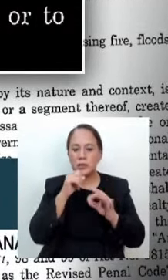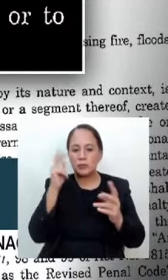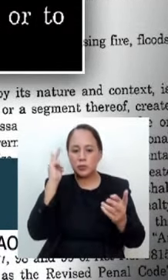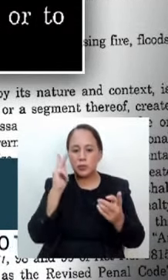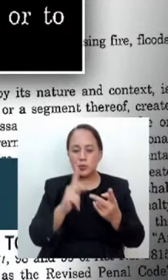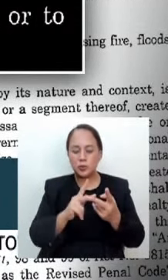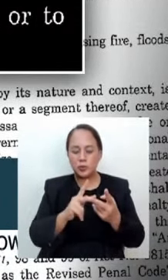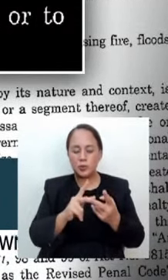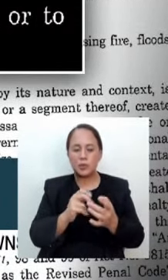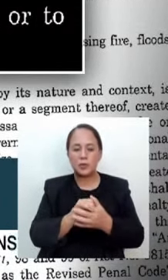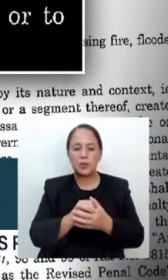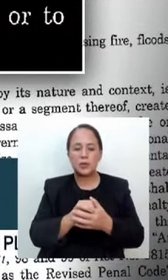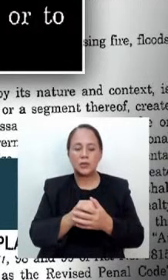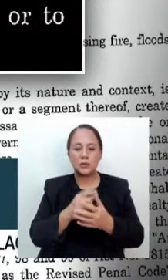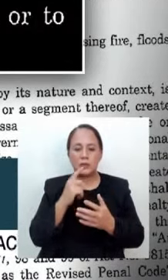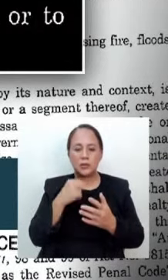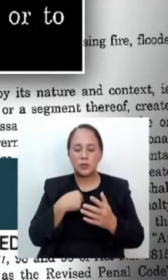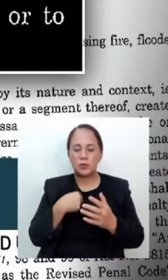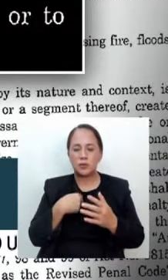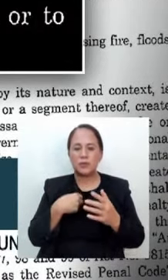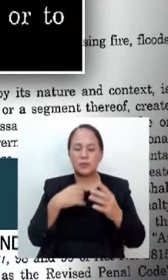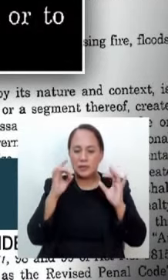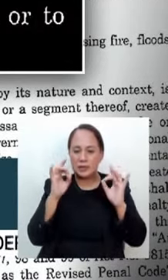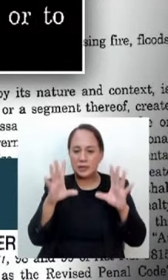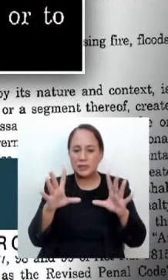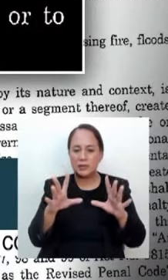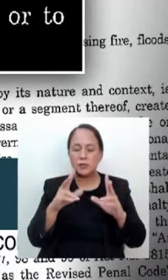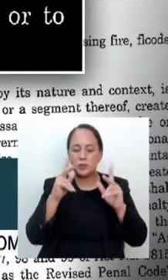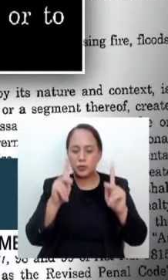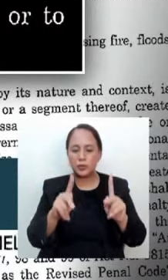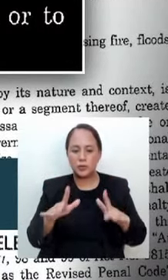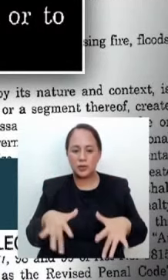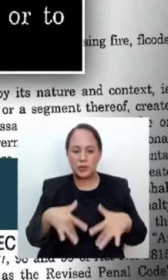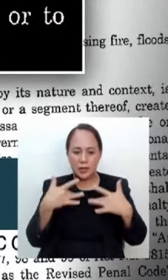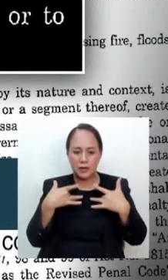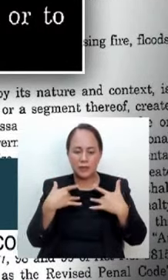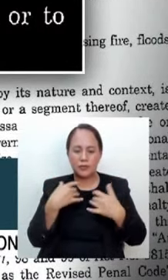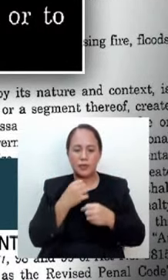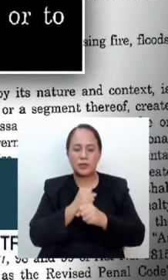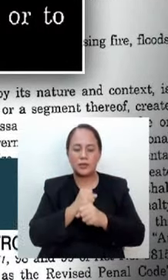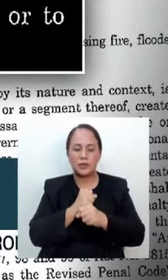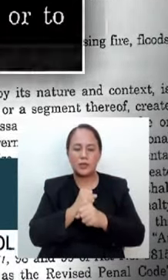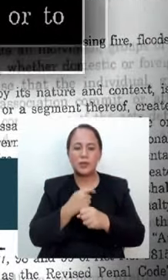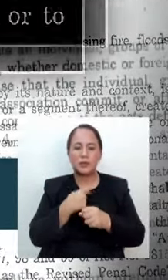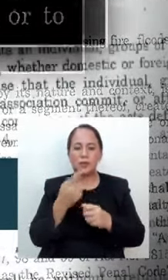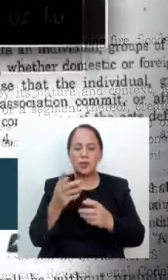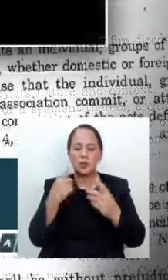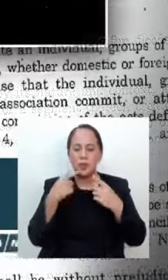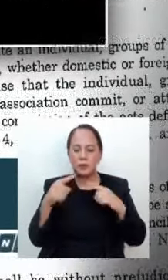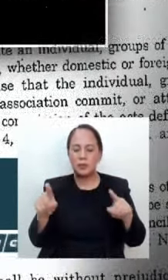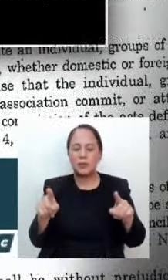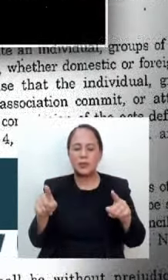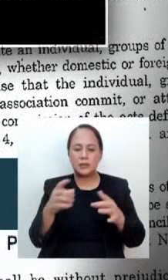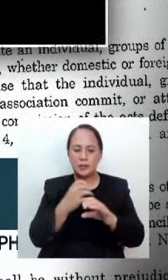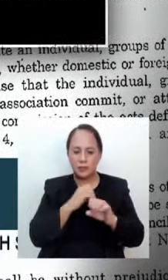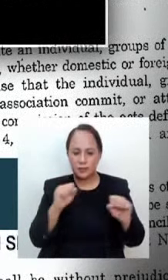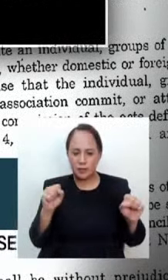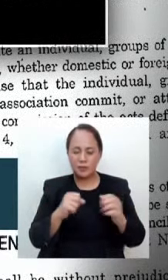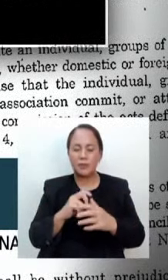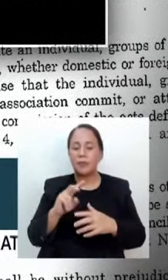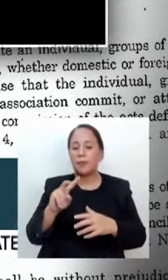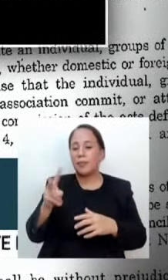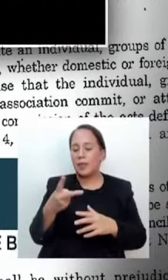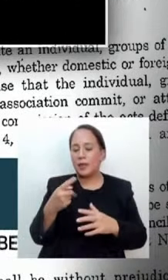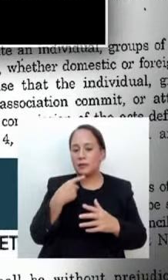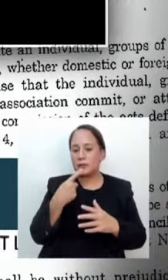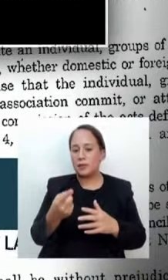death, serious physical harm, or endanger a person's life, or create serious risk to public safety. A second provision struck